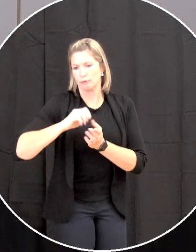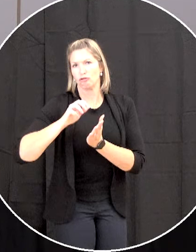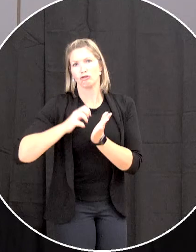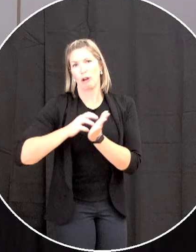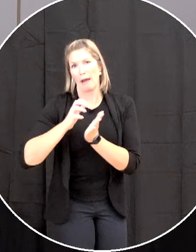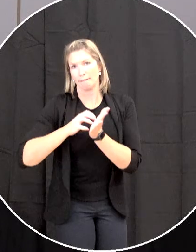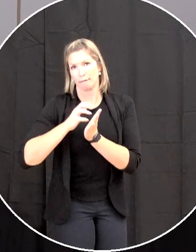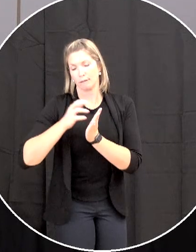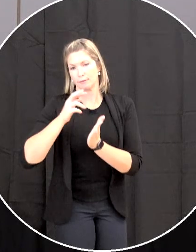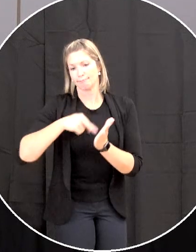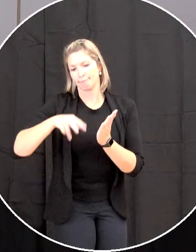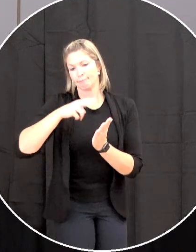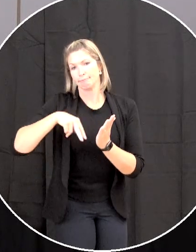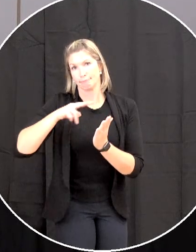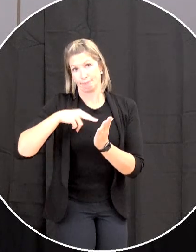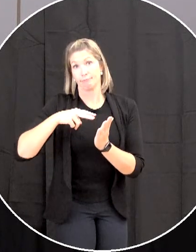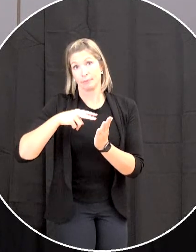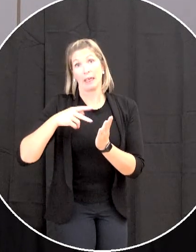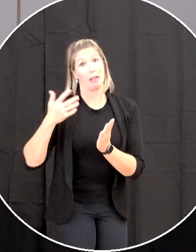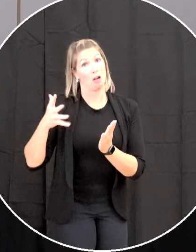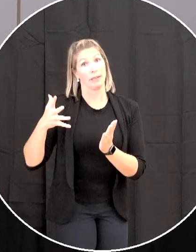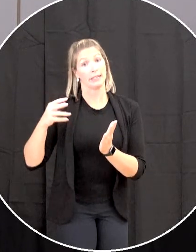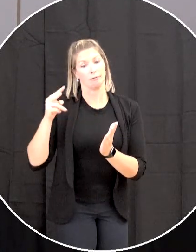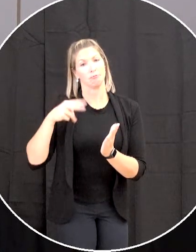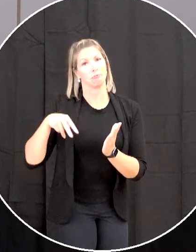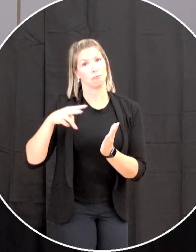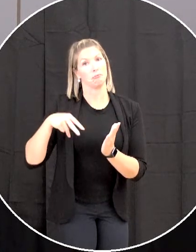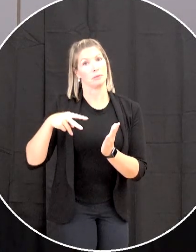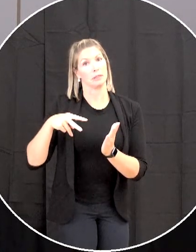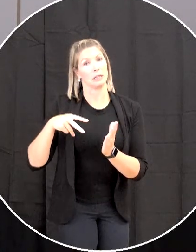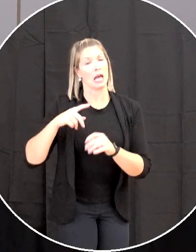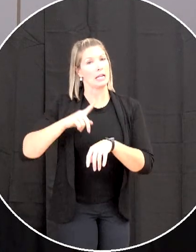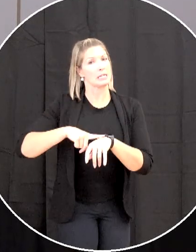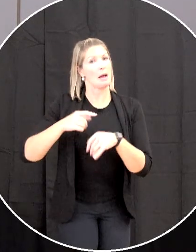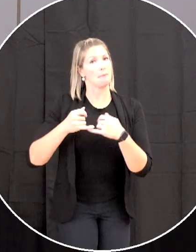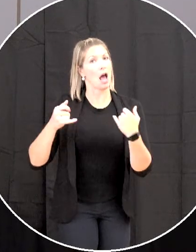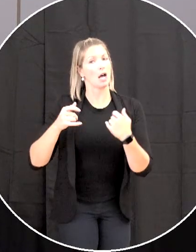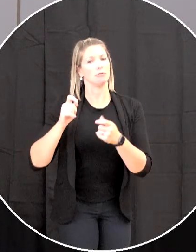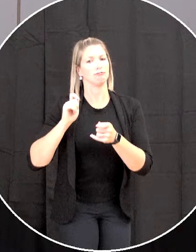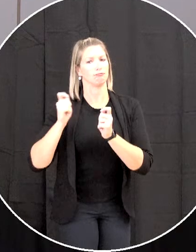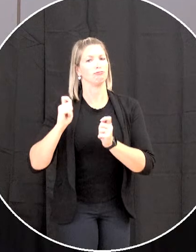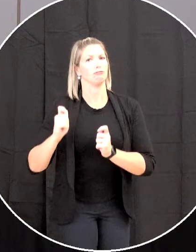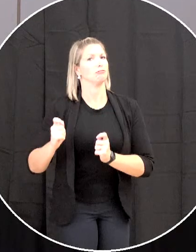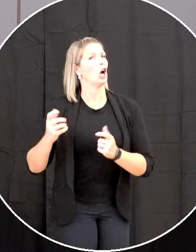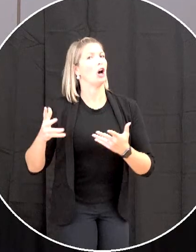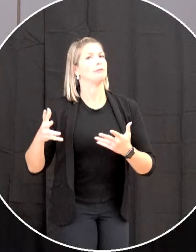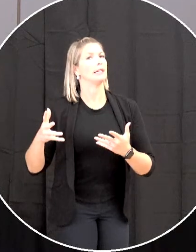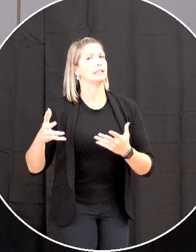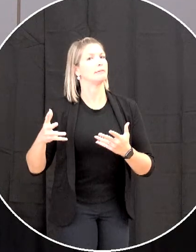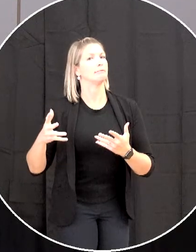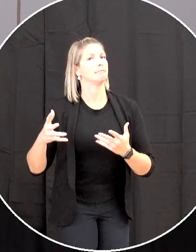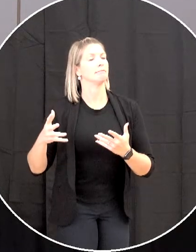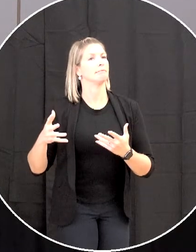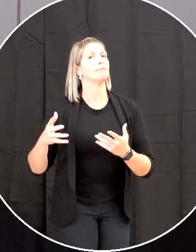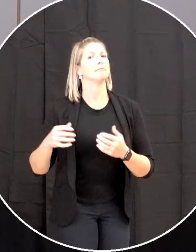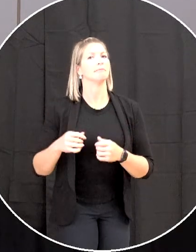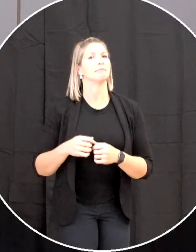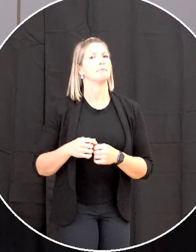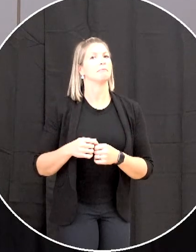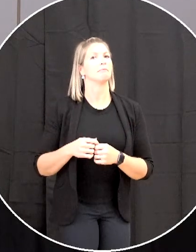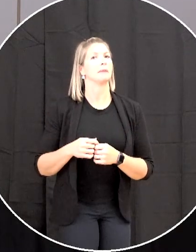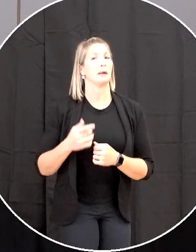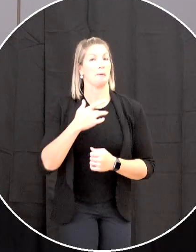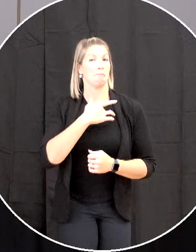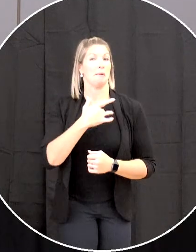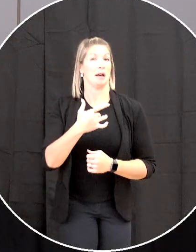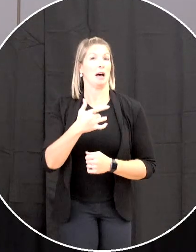draft review of the plan. And the timelines have been adjusted given the COVID implications. Normally this would have been submitted